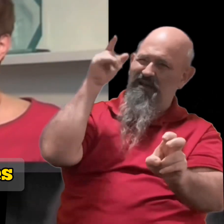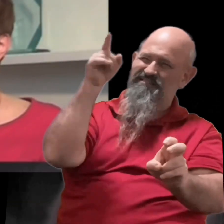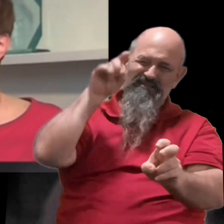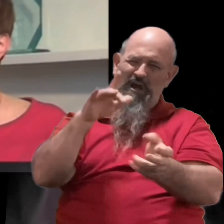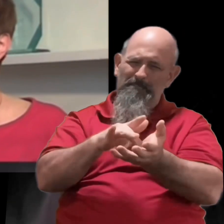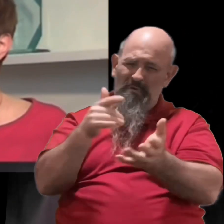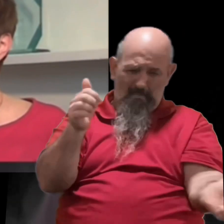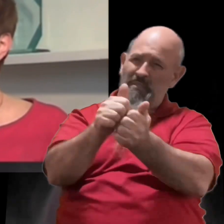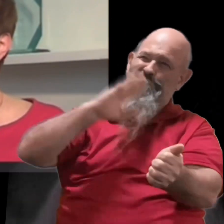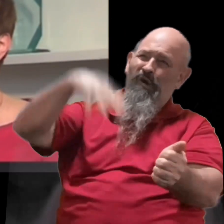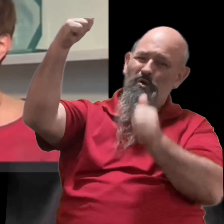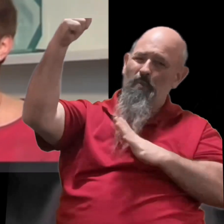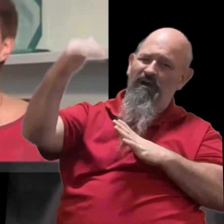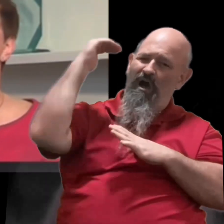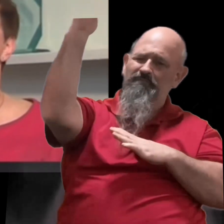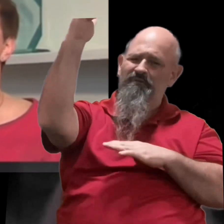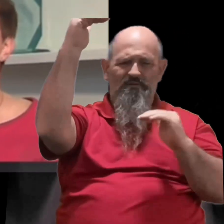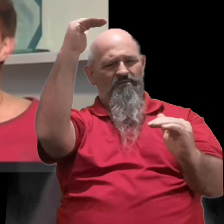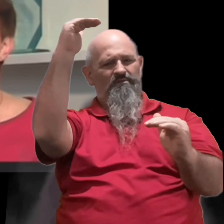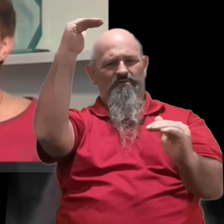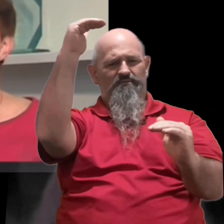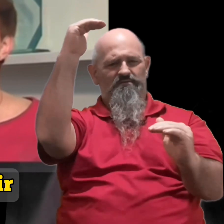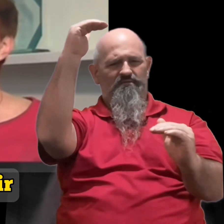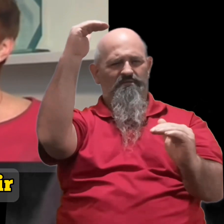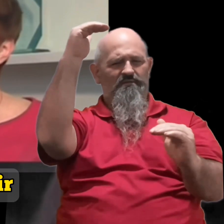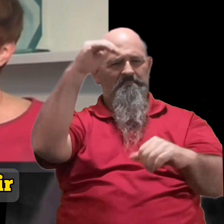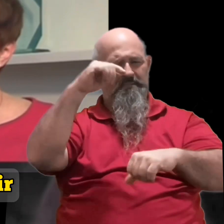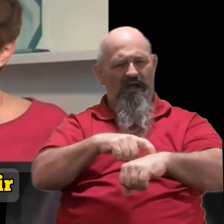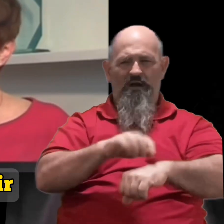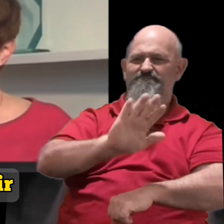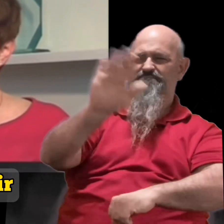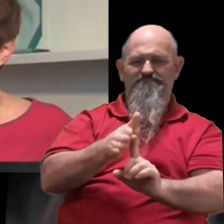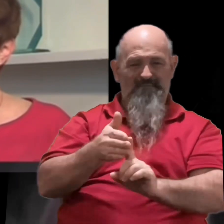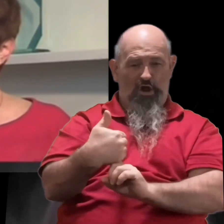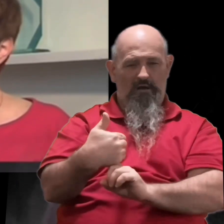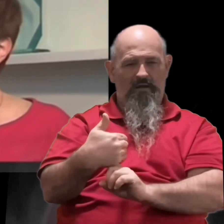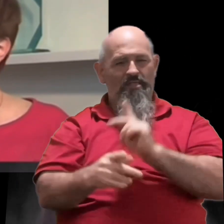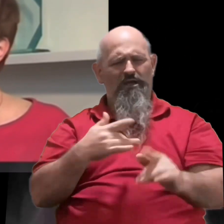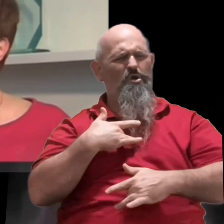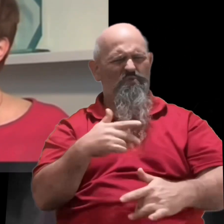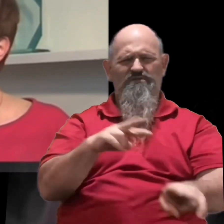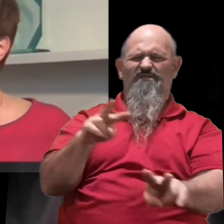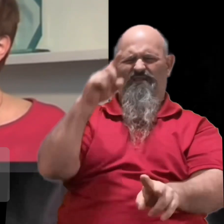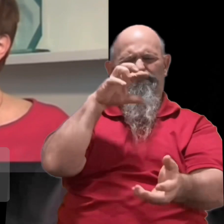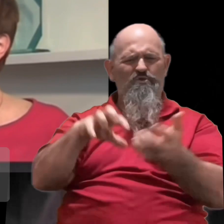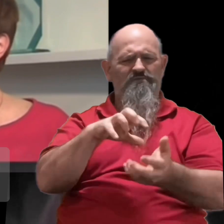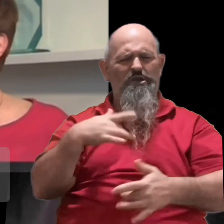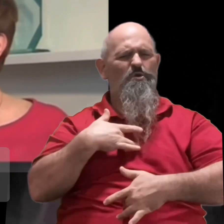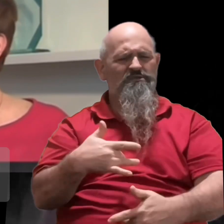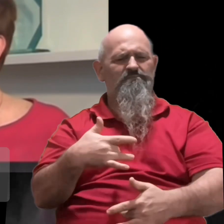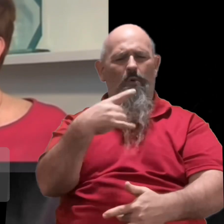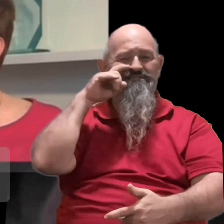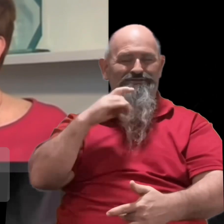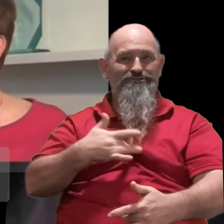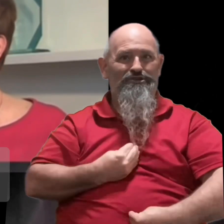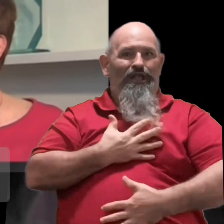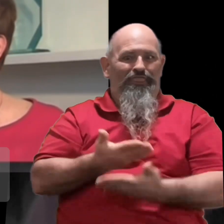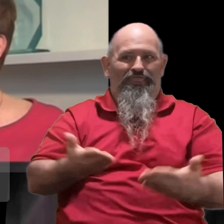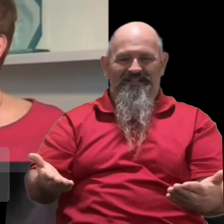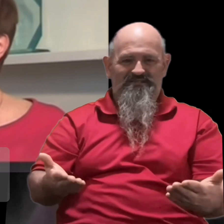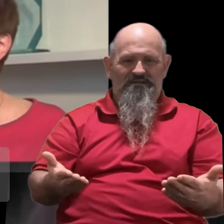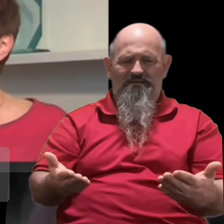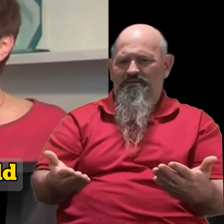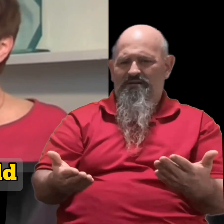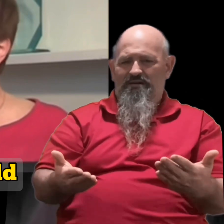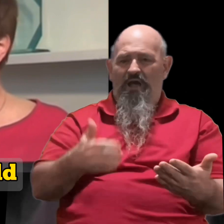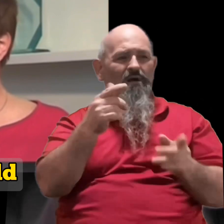abuse, with older women, at the time of the affair, they're usually confused. They've usually been told having sex is a good